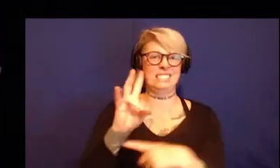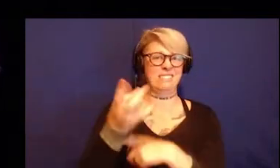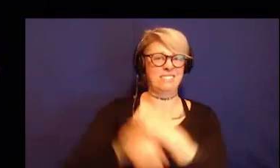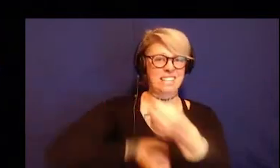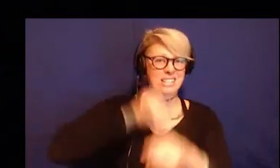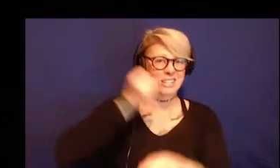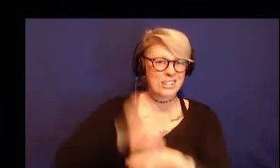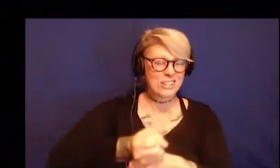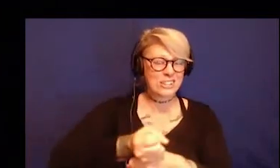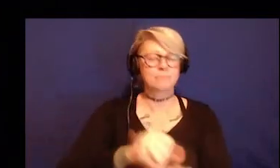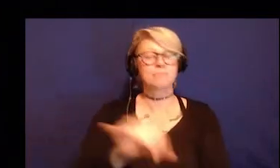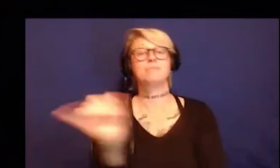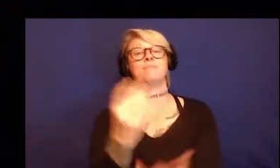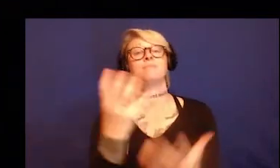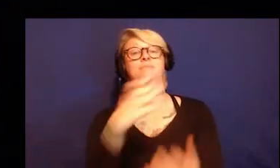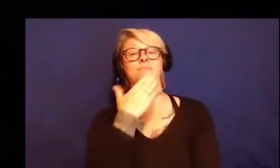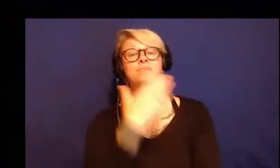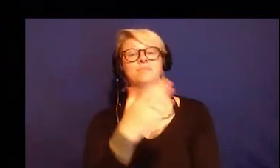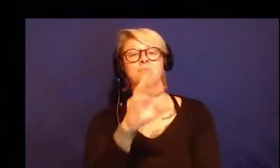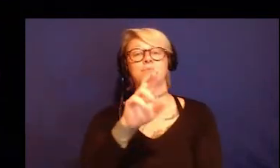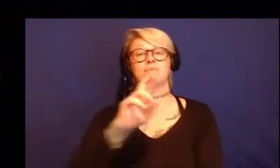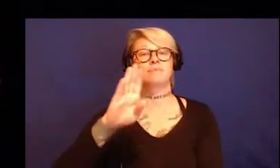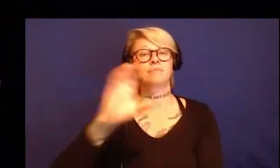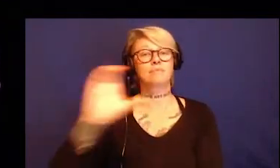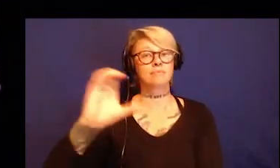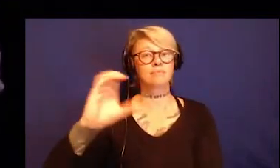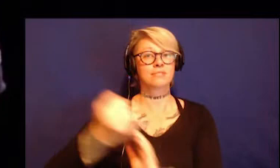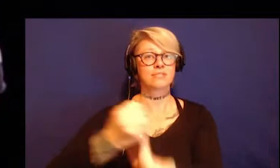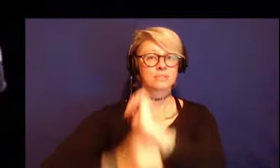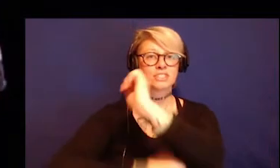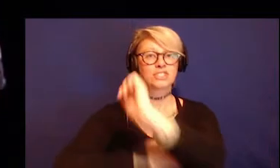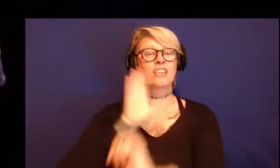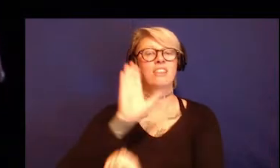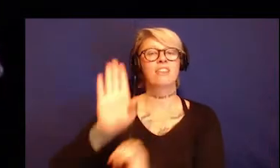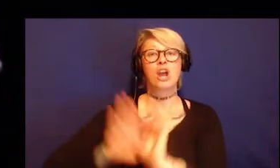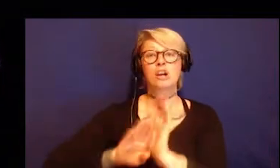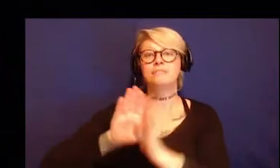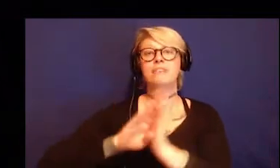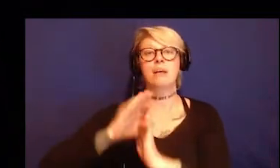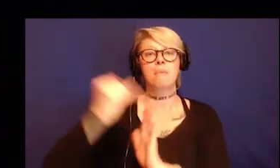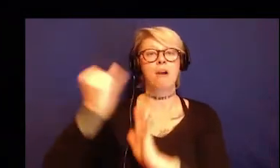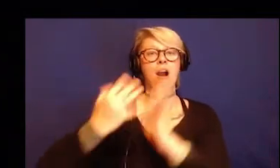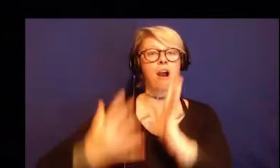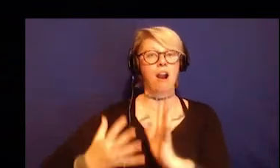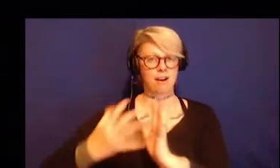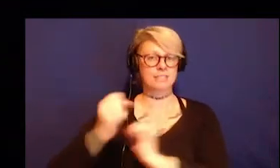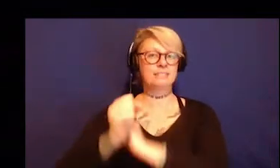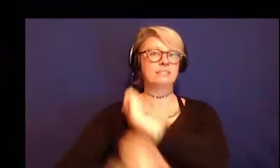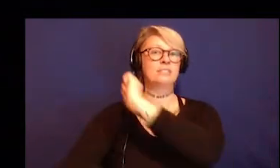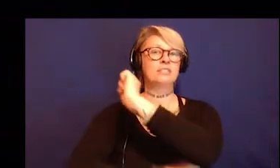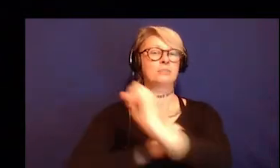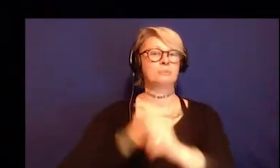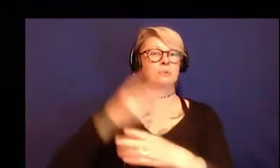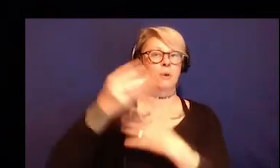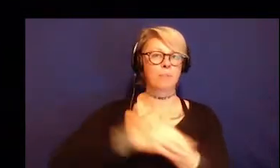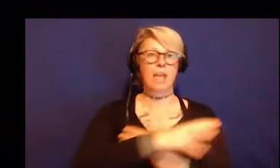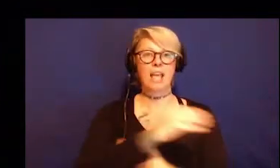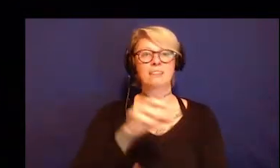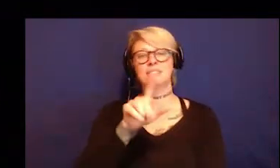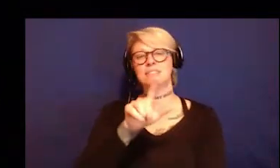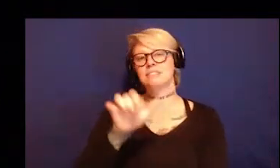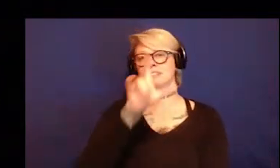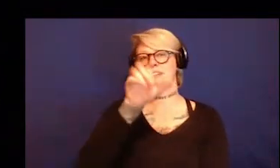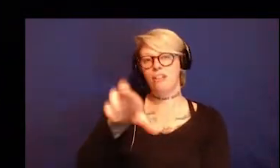We also want to thank the RBC Foundation through the RBC Emerging Artist Program, the Zeller Family Foundation, and Y4Y Quebec for